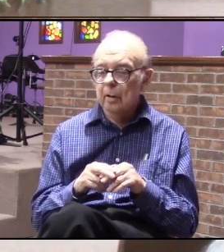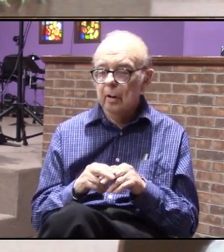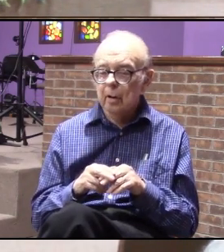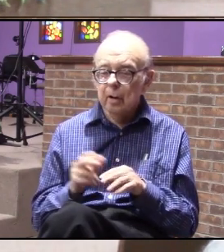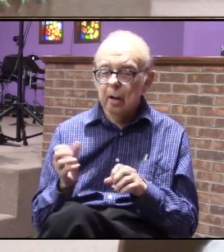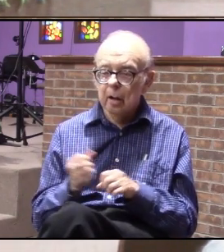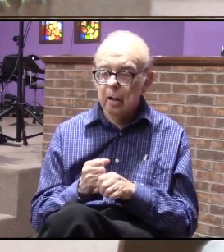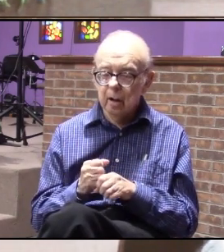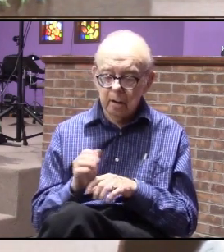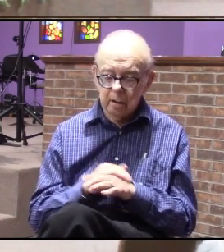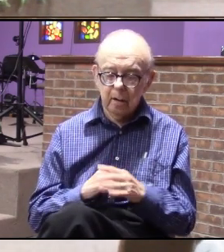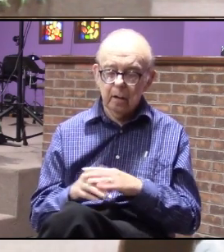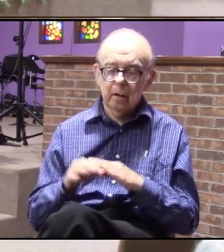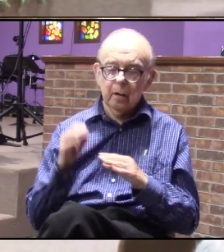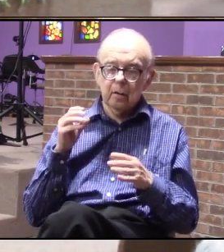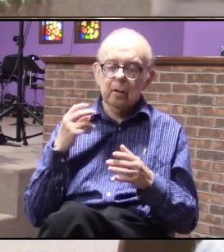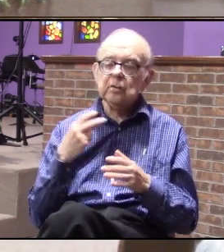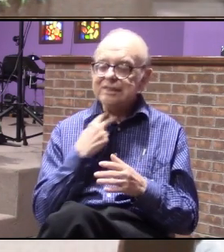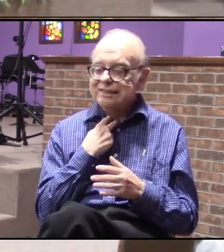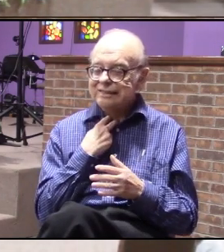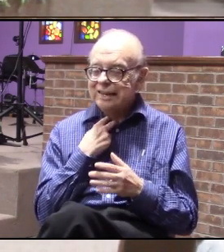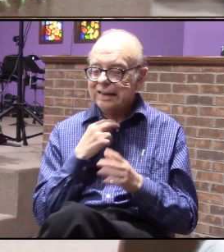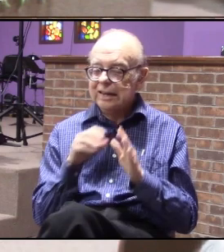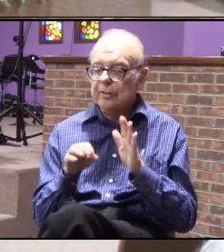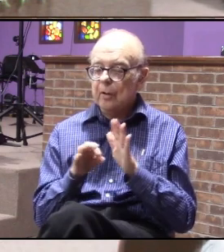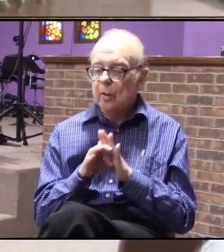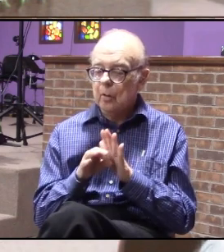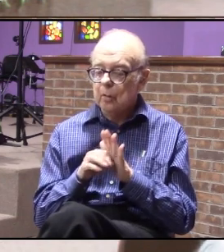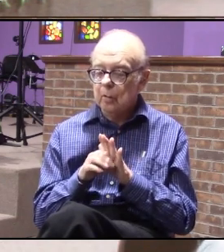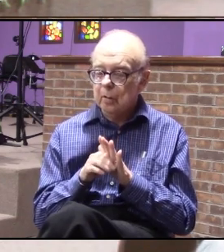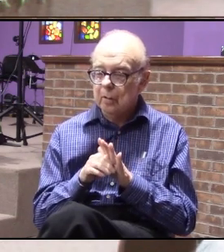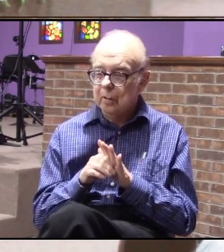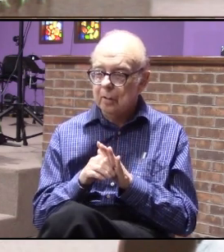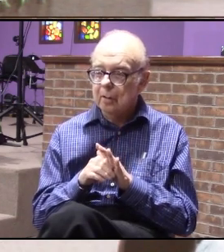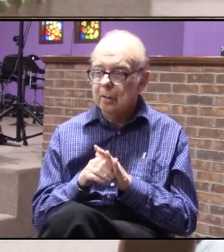You've got your hand stuck down in the hole.